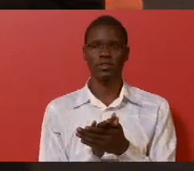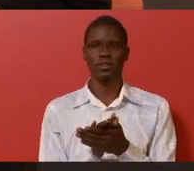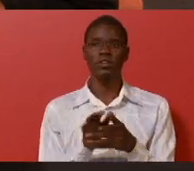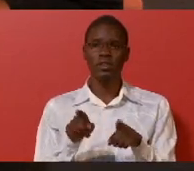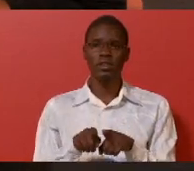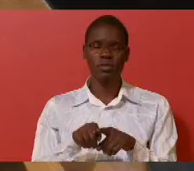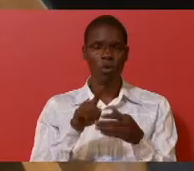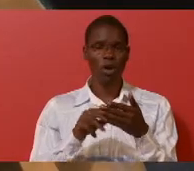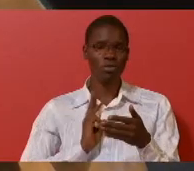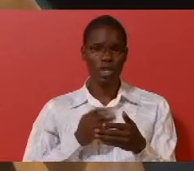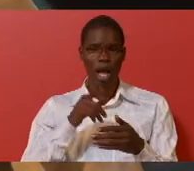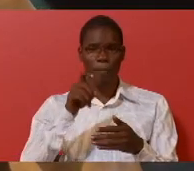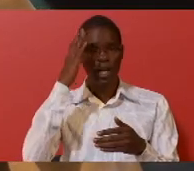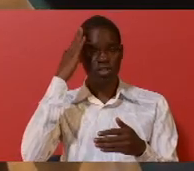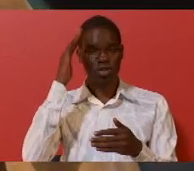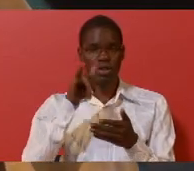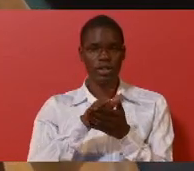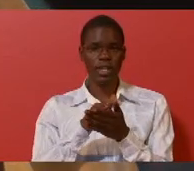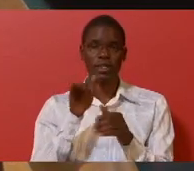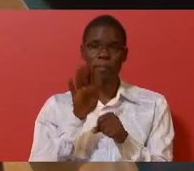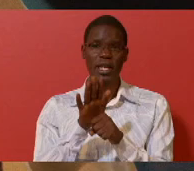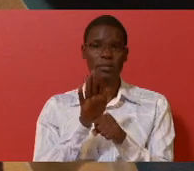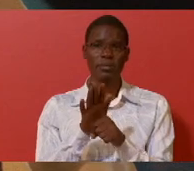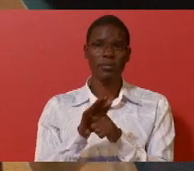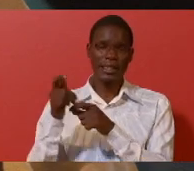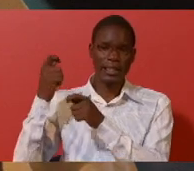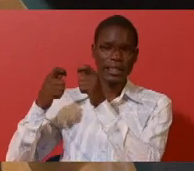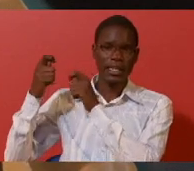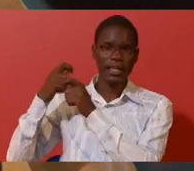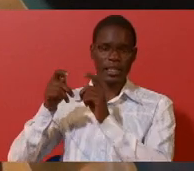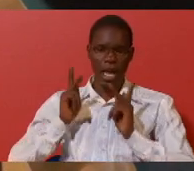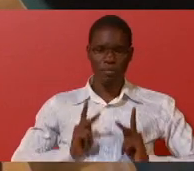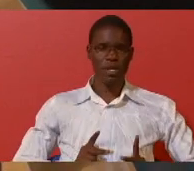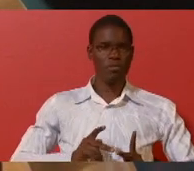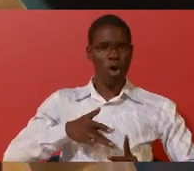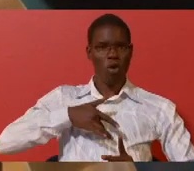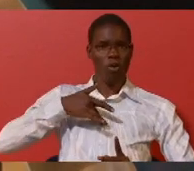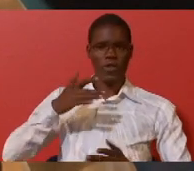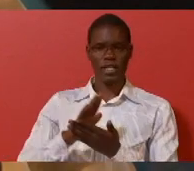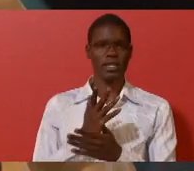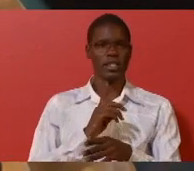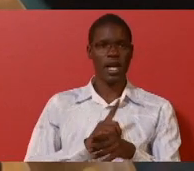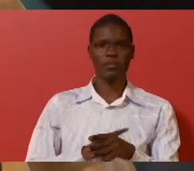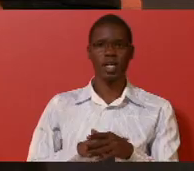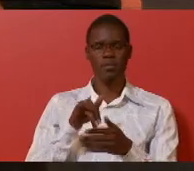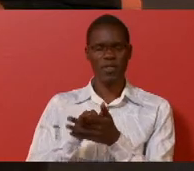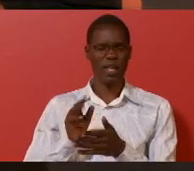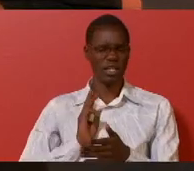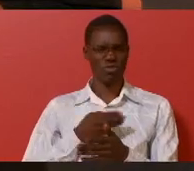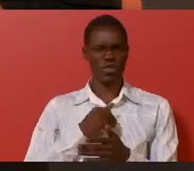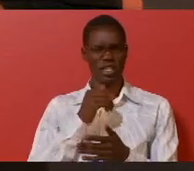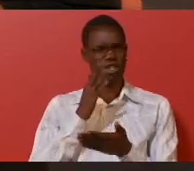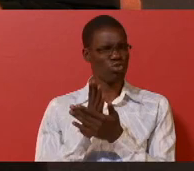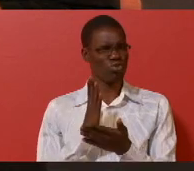In fact, what we do know is that in many cultures, people feel sometimes that they're not really